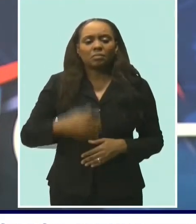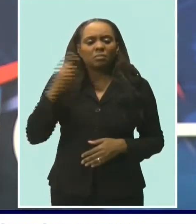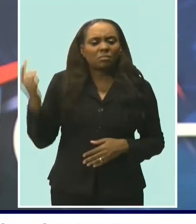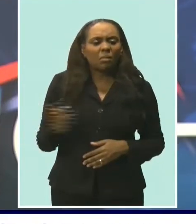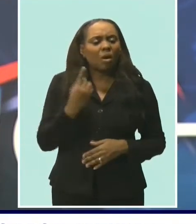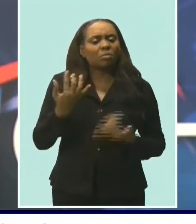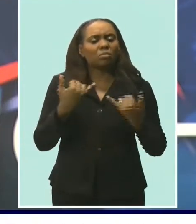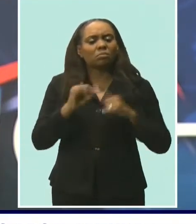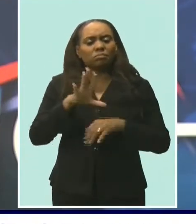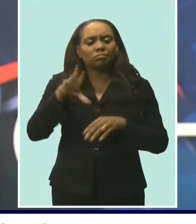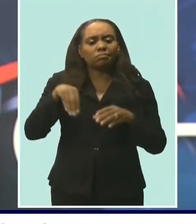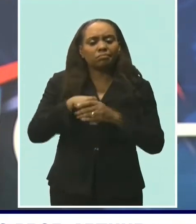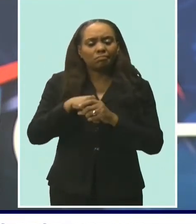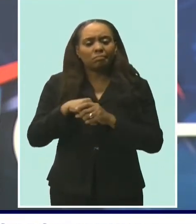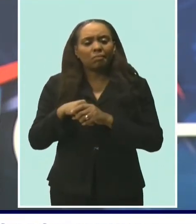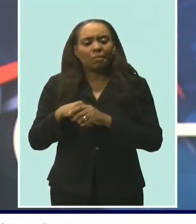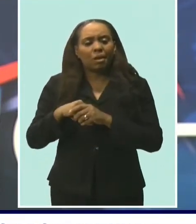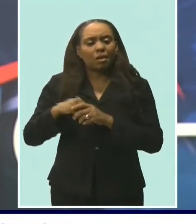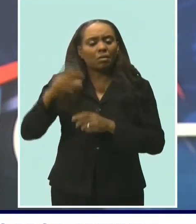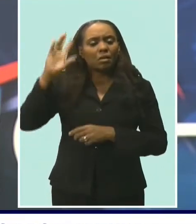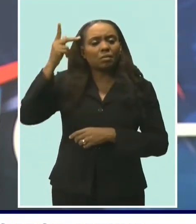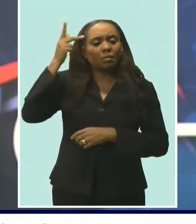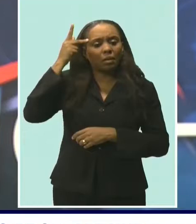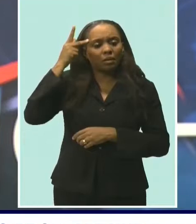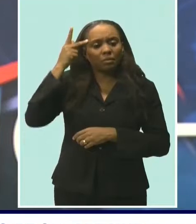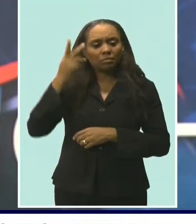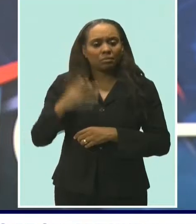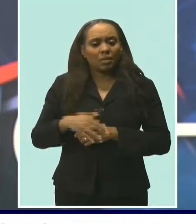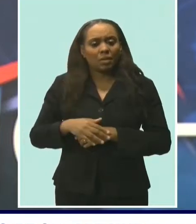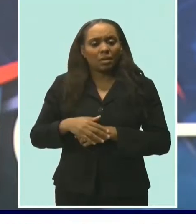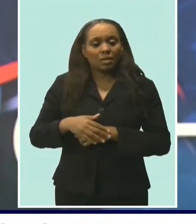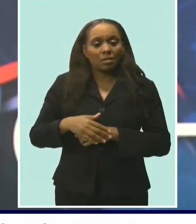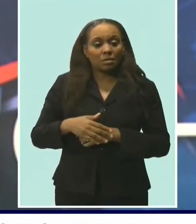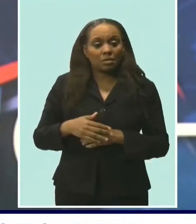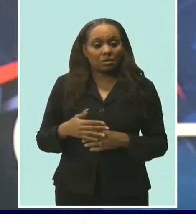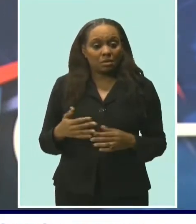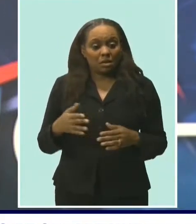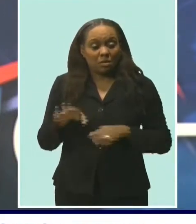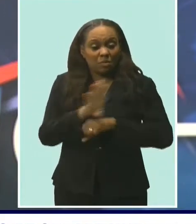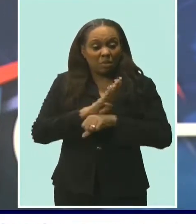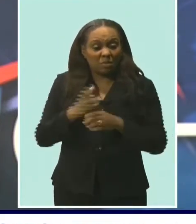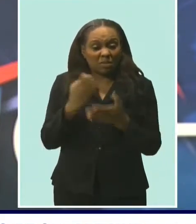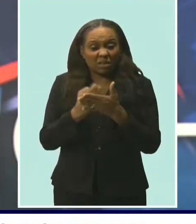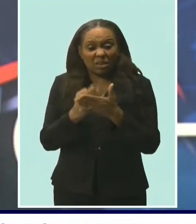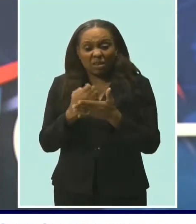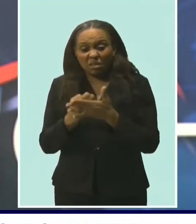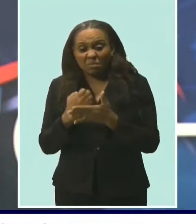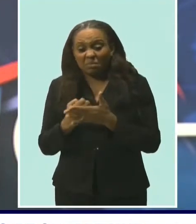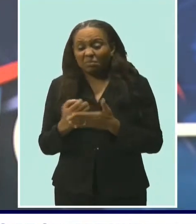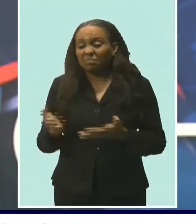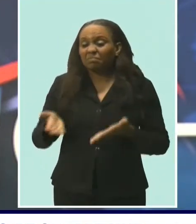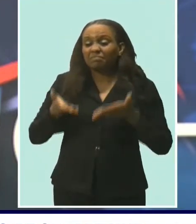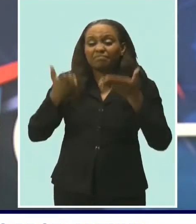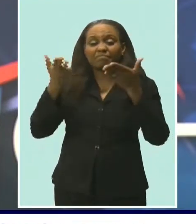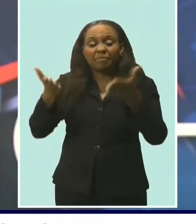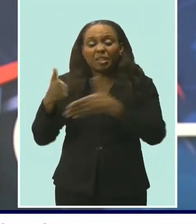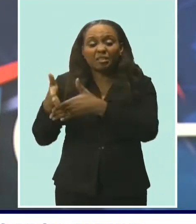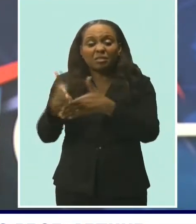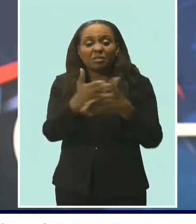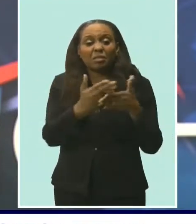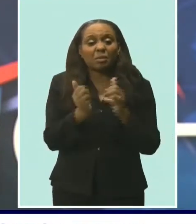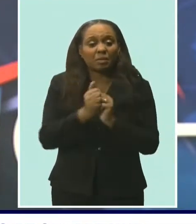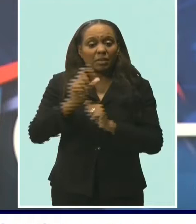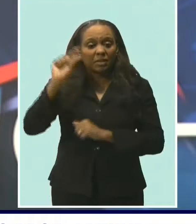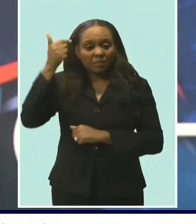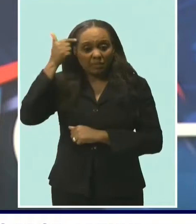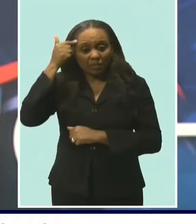public policy even after he left government, and his counsel, especially on the Barbadian economy, was rendered to all governments. In